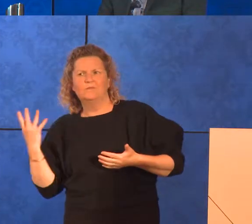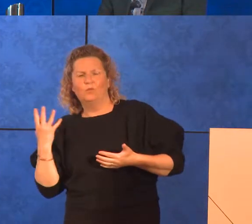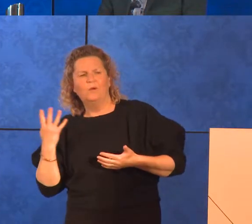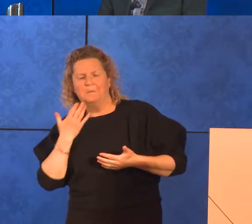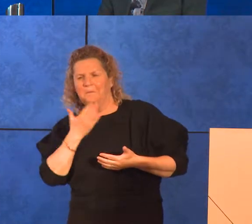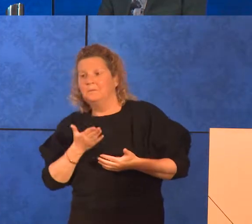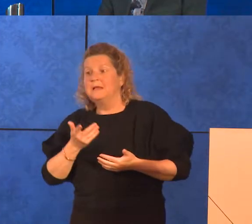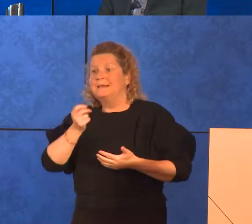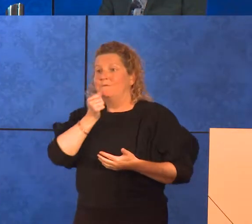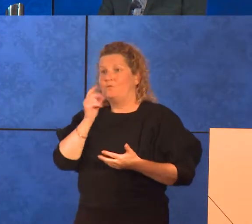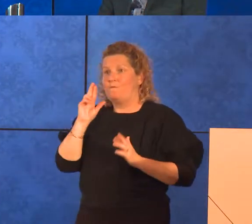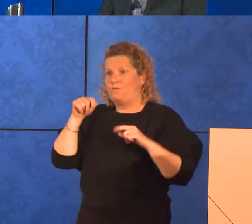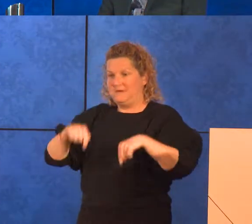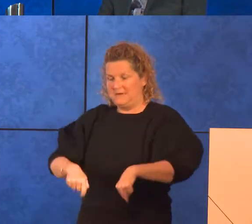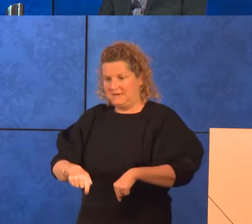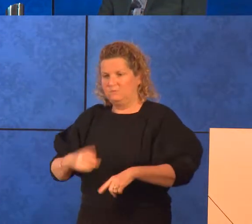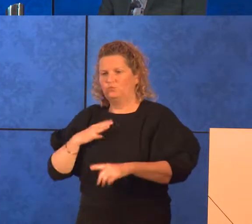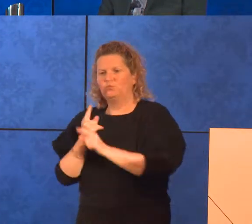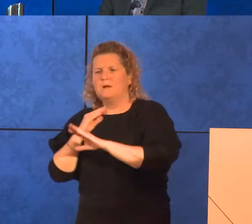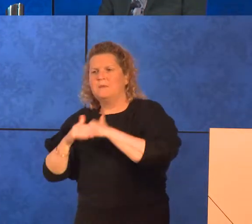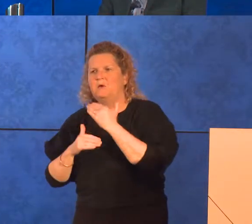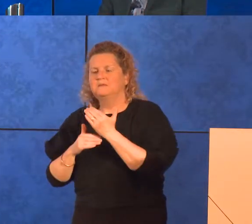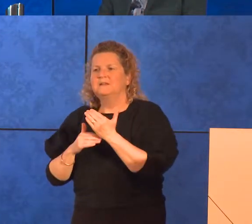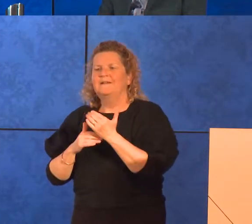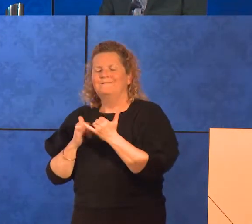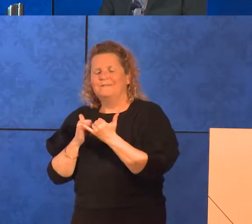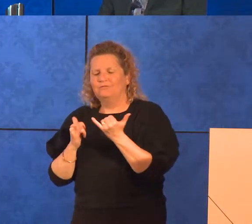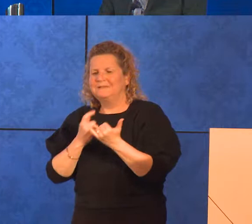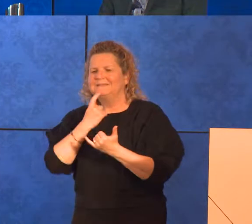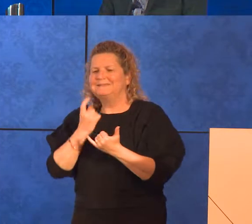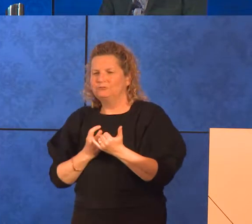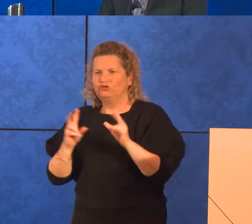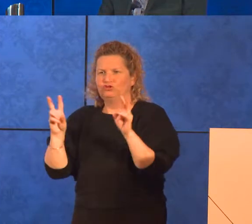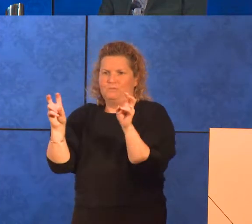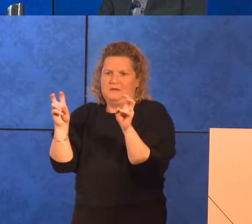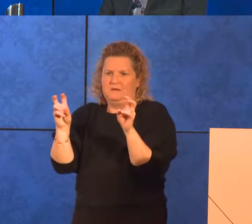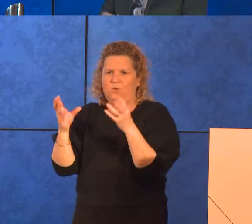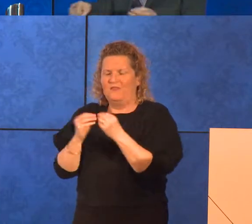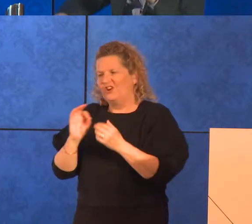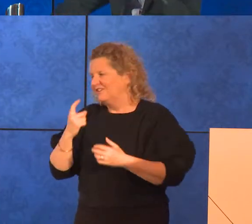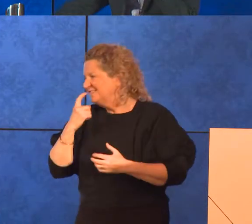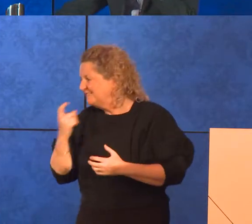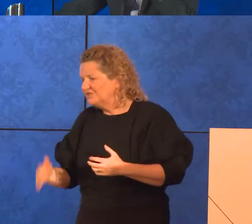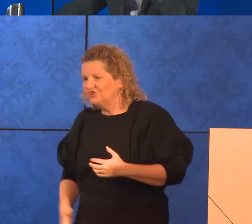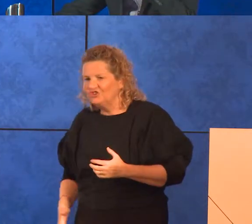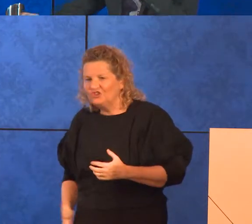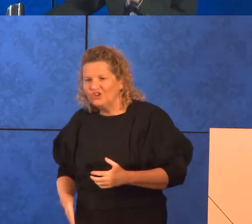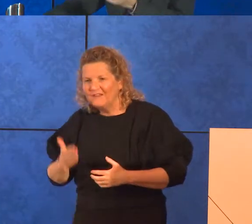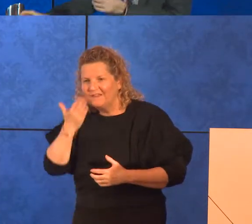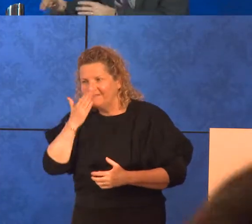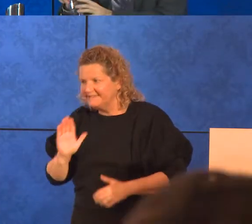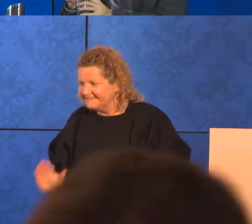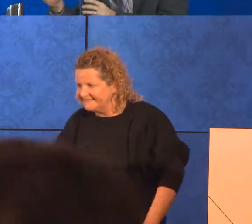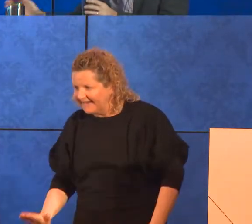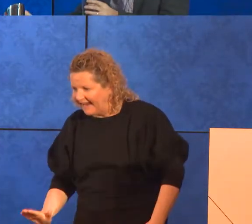here this afternoon to talk about a very serious topic with a not so serious guide dog in the front. Lisa, sit down. Go